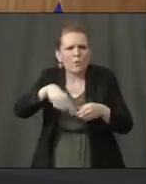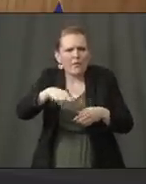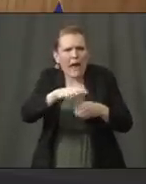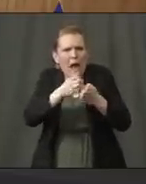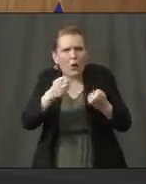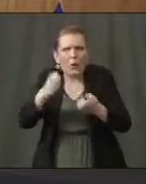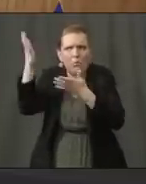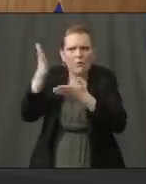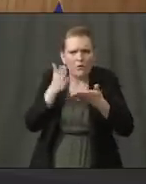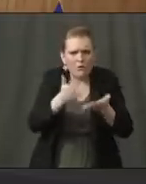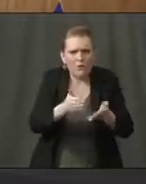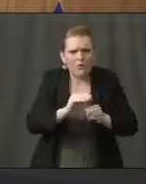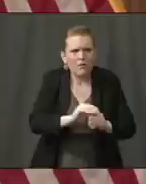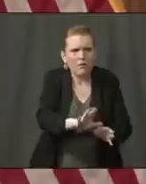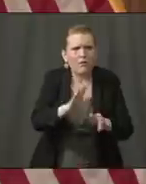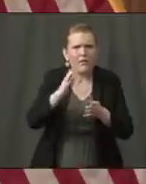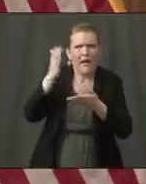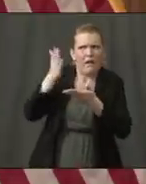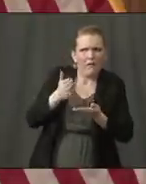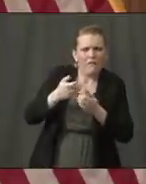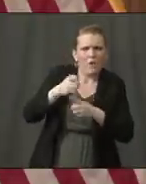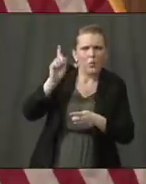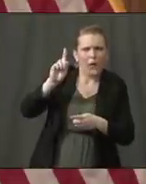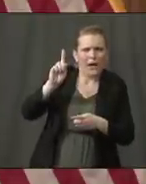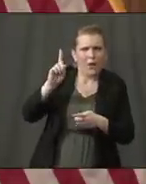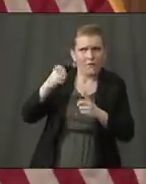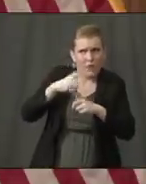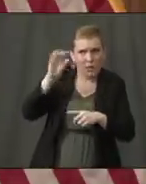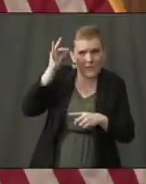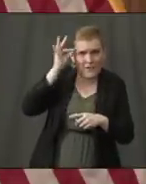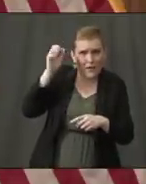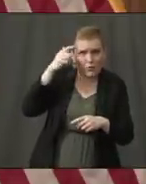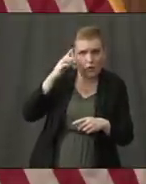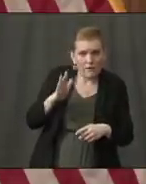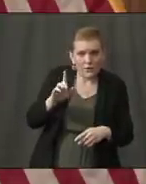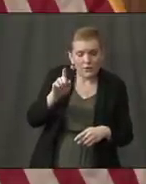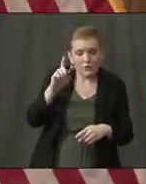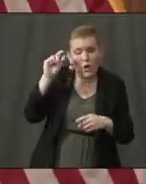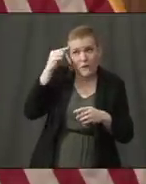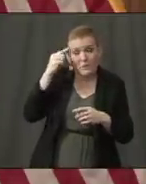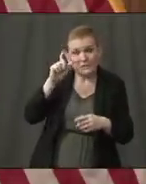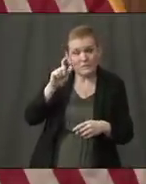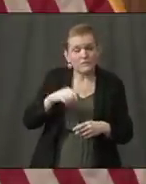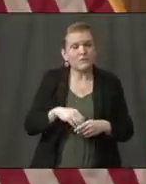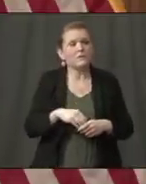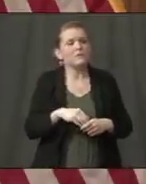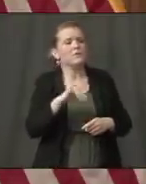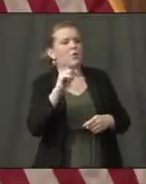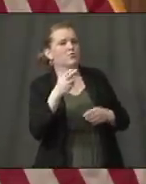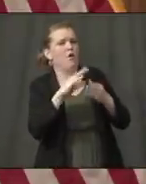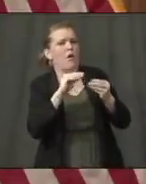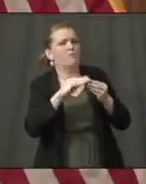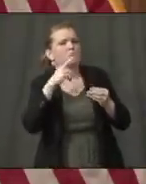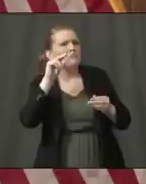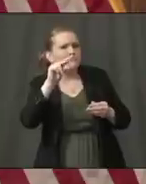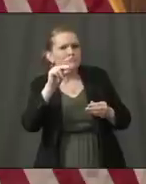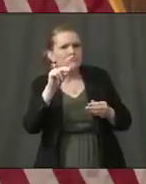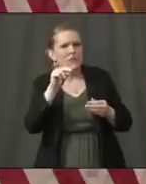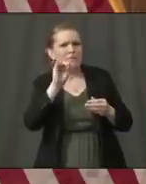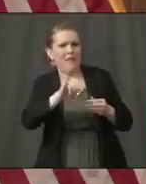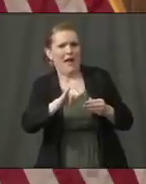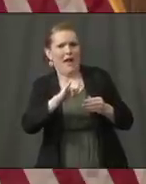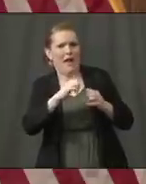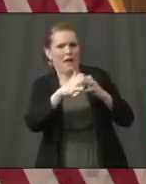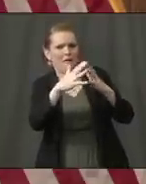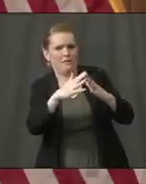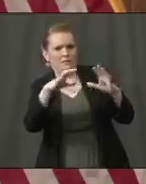those distribution centers are all PPE. So we haven't been receiving any additional PPE distributions from the federal government, I think, in a couple of weeks